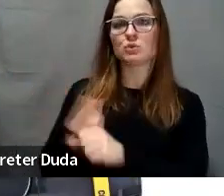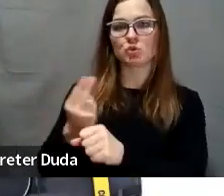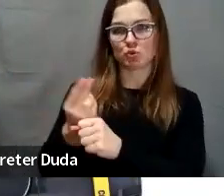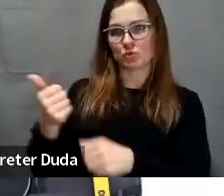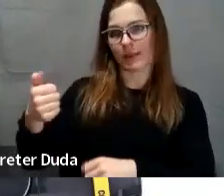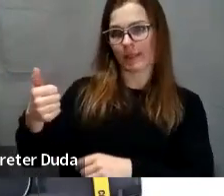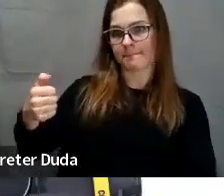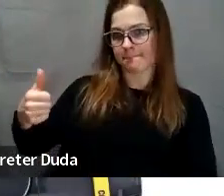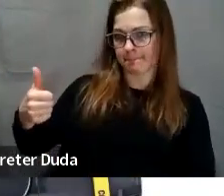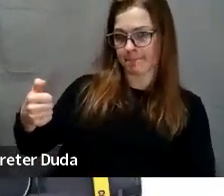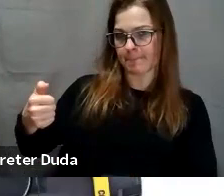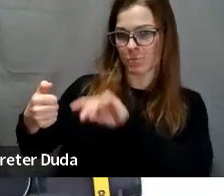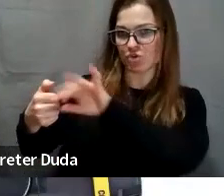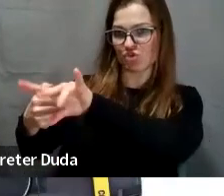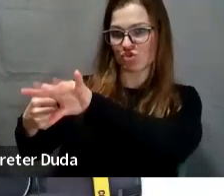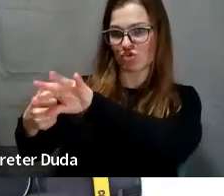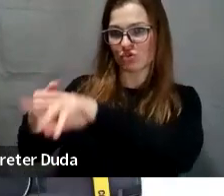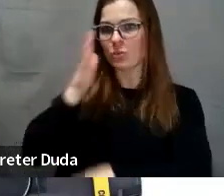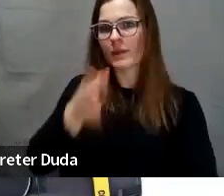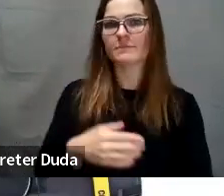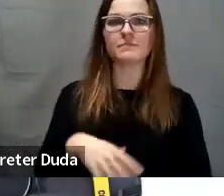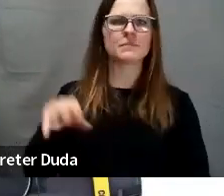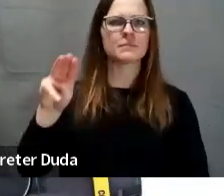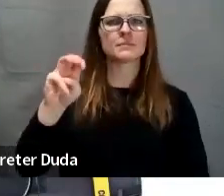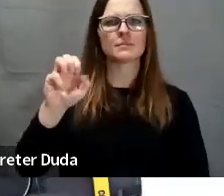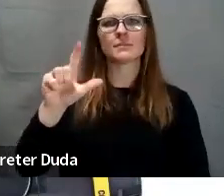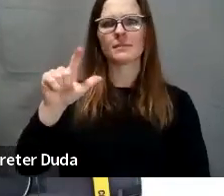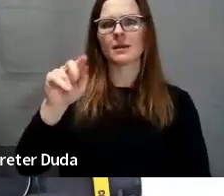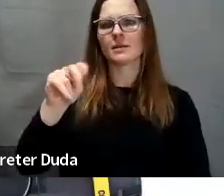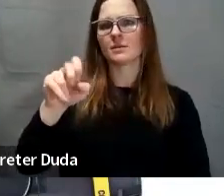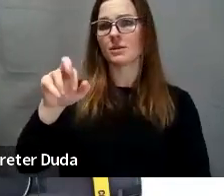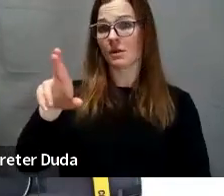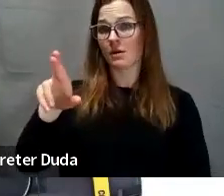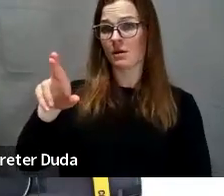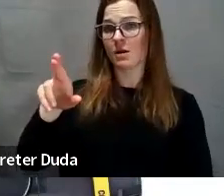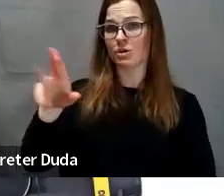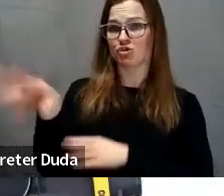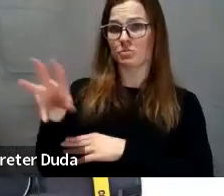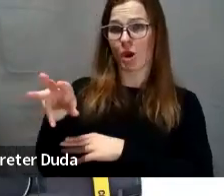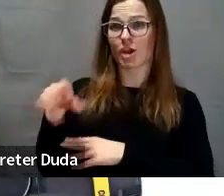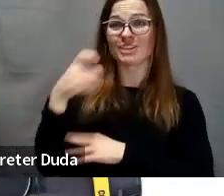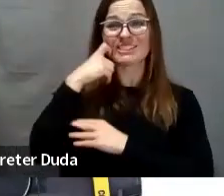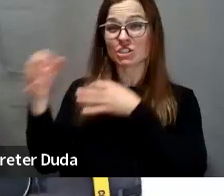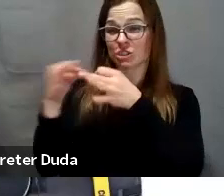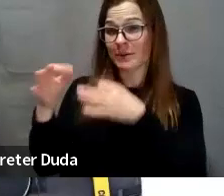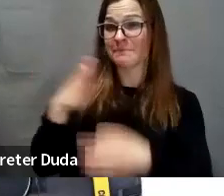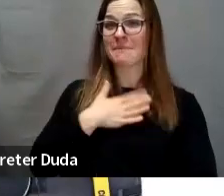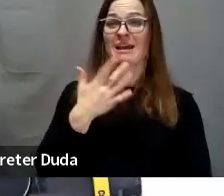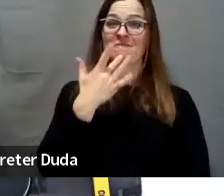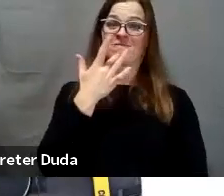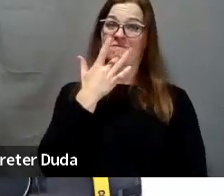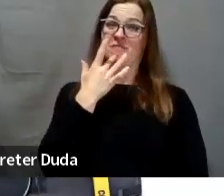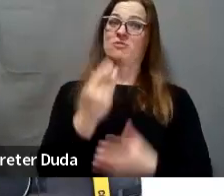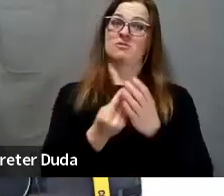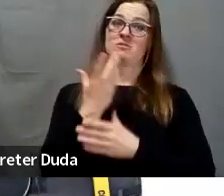sprayer. The Melnor sprayer that Lisa just described is one of my favorite gardening